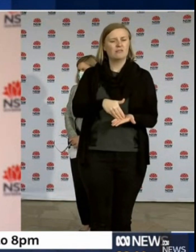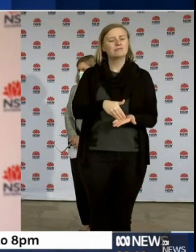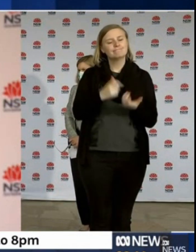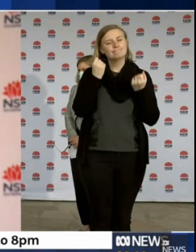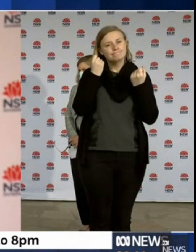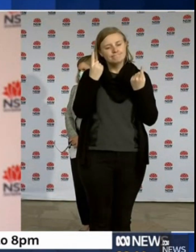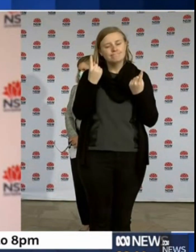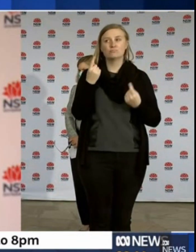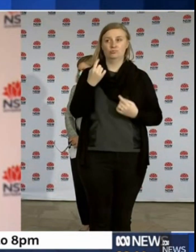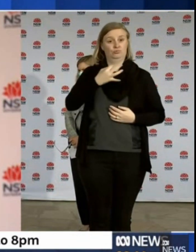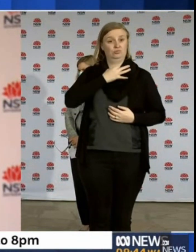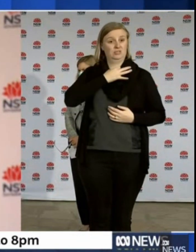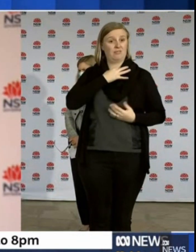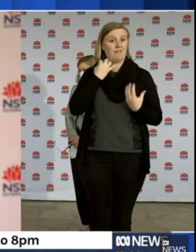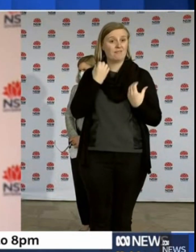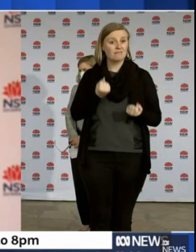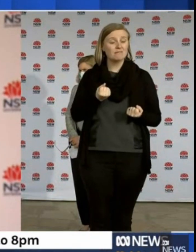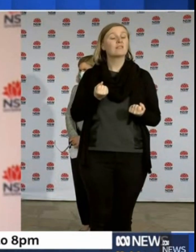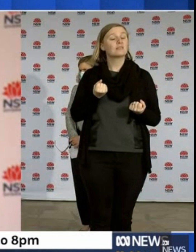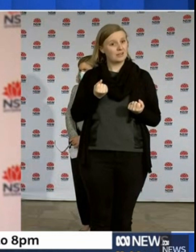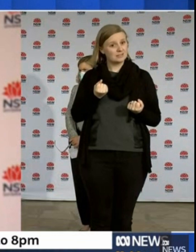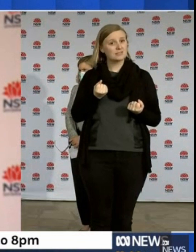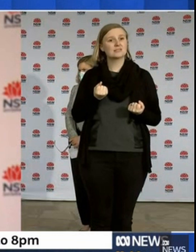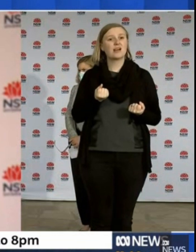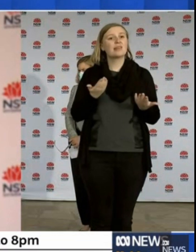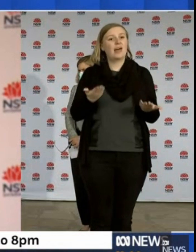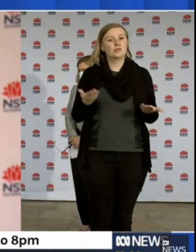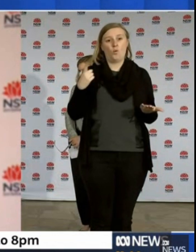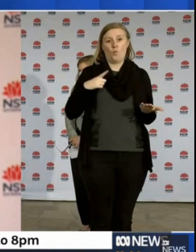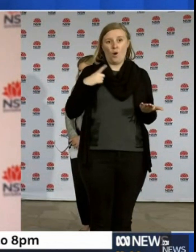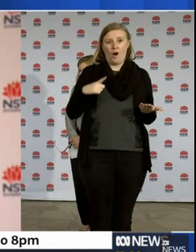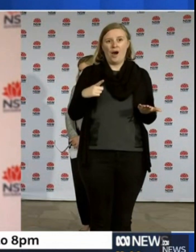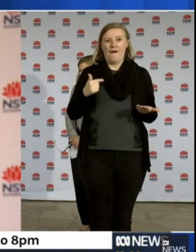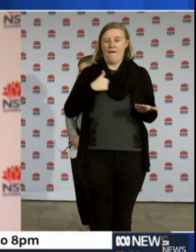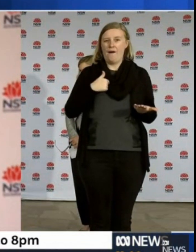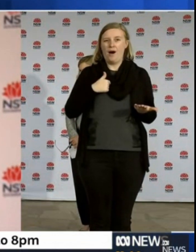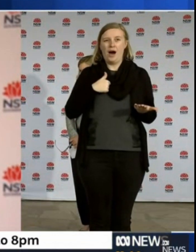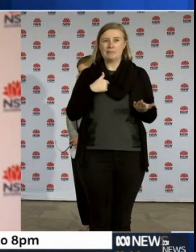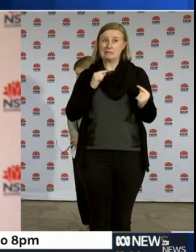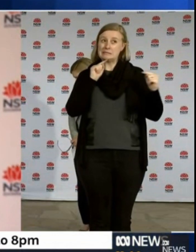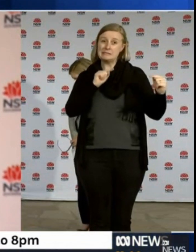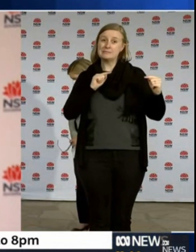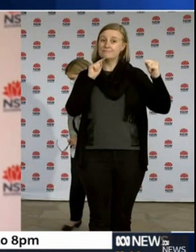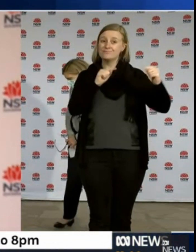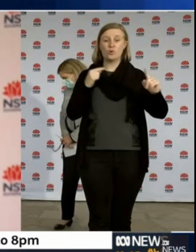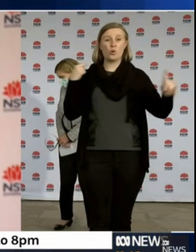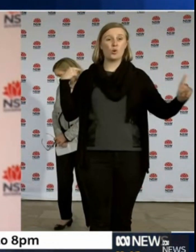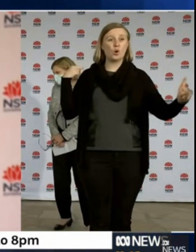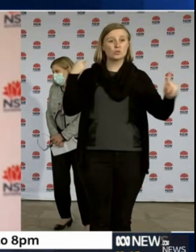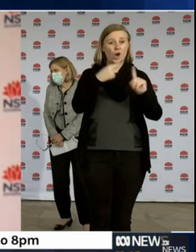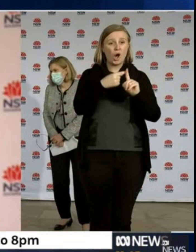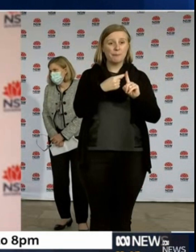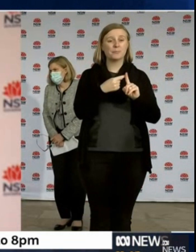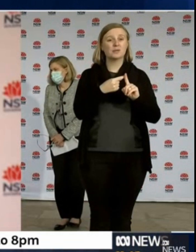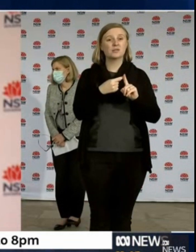and I appreciate the risk that comes with that, which is why I've argued for a